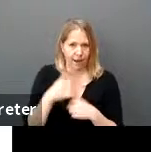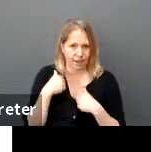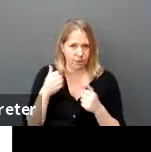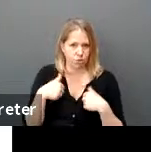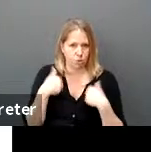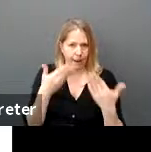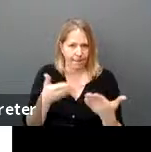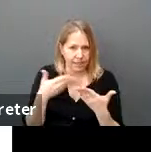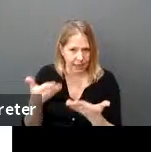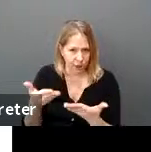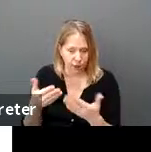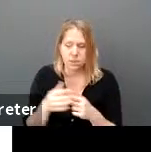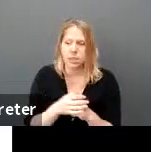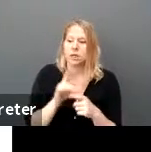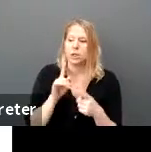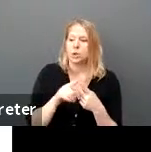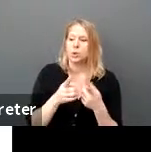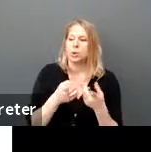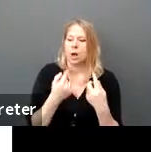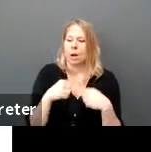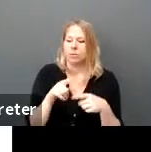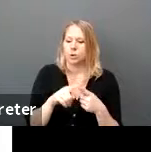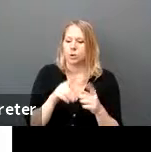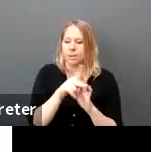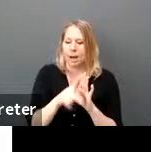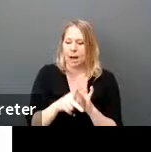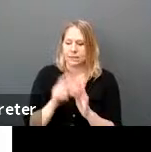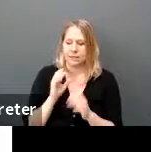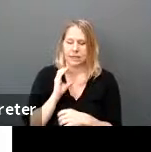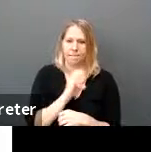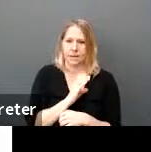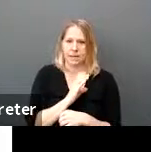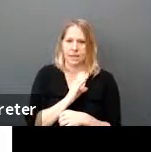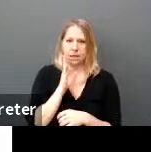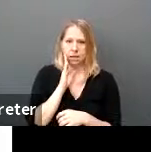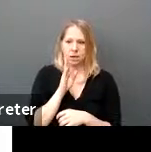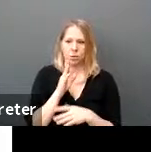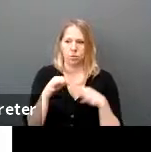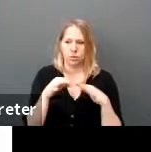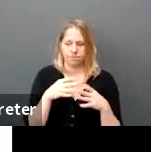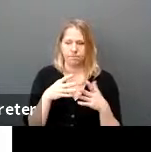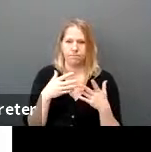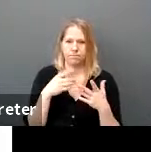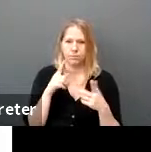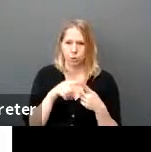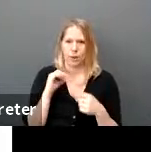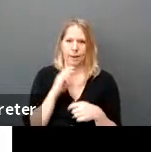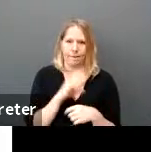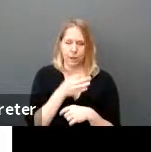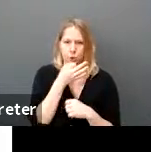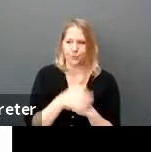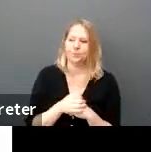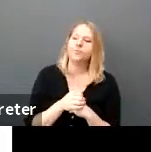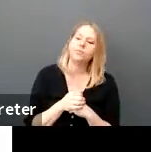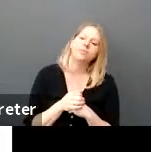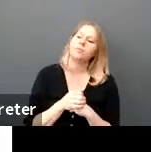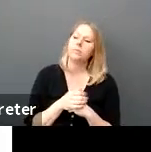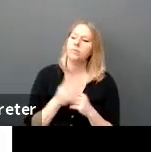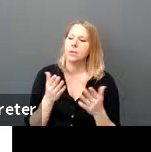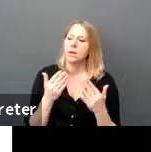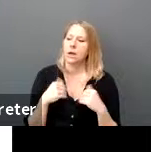recommendations to come to the policy committee very soon about our policies and regulations. And